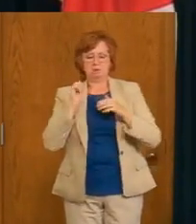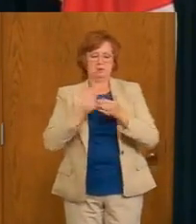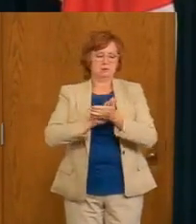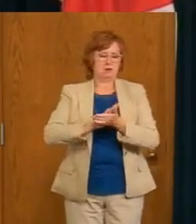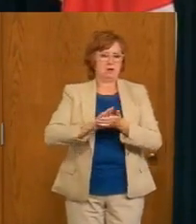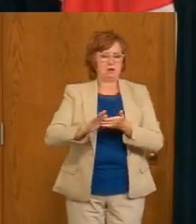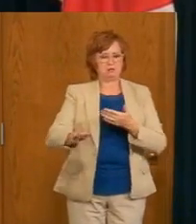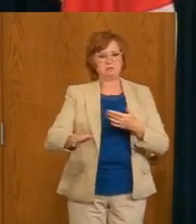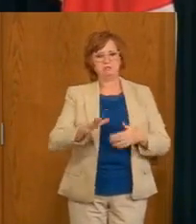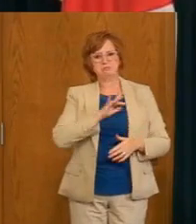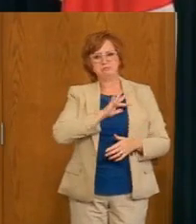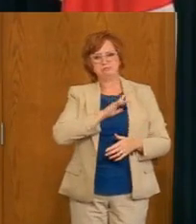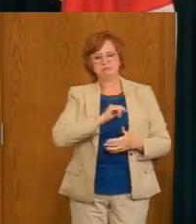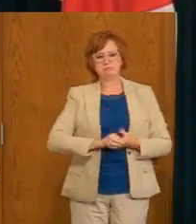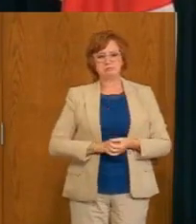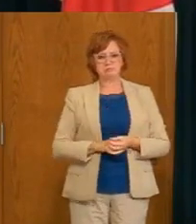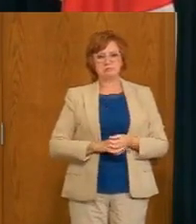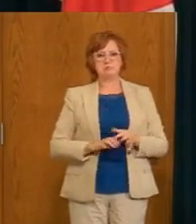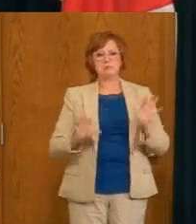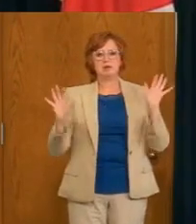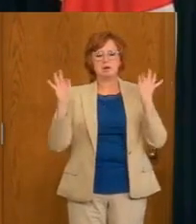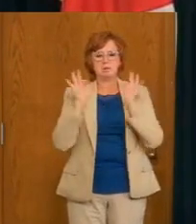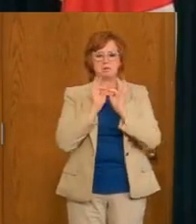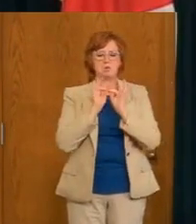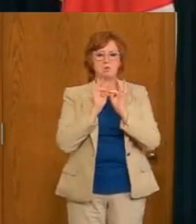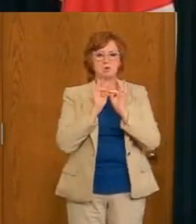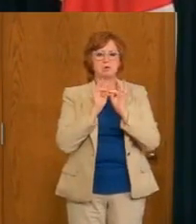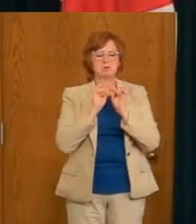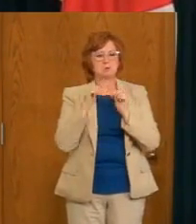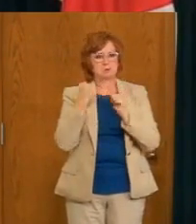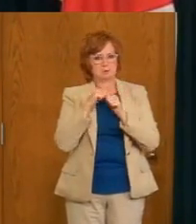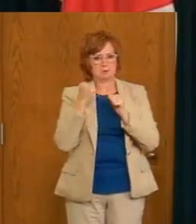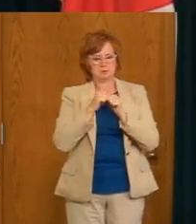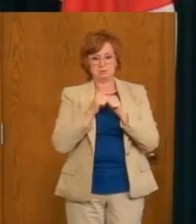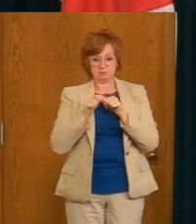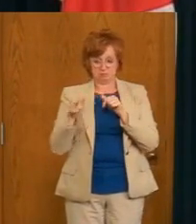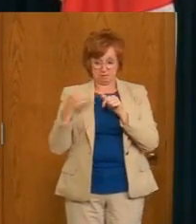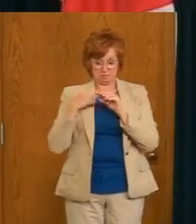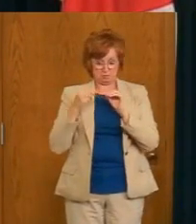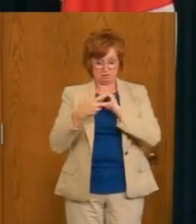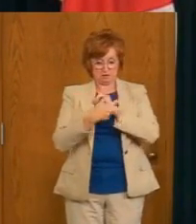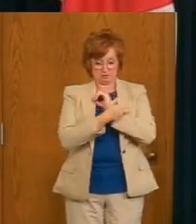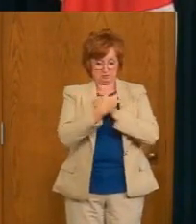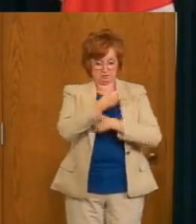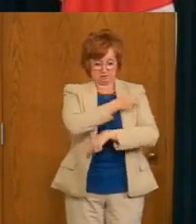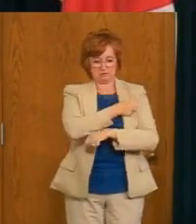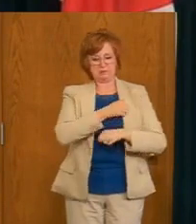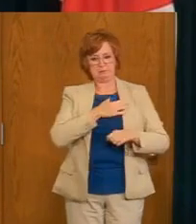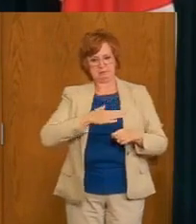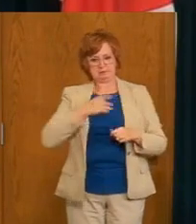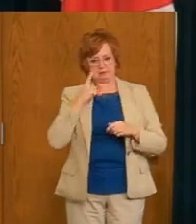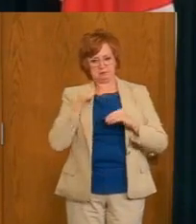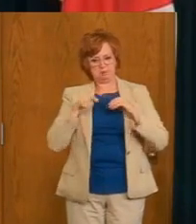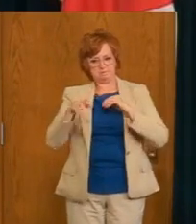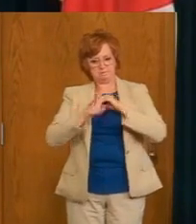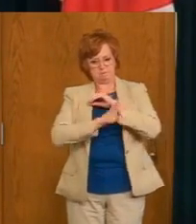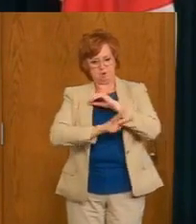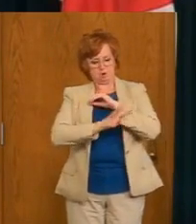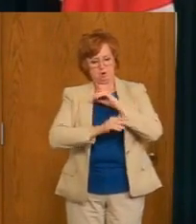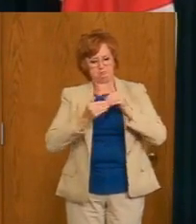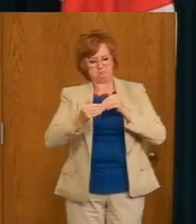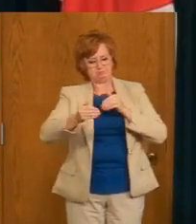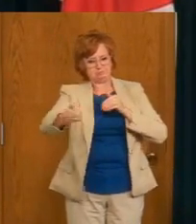downtime. I think some vacation time over the summer. It's been a great summer so far, and hopefully will continue to be. And I think all of us